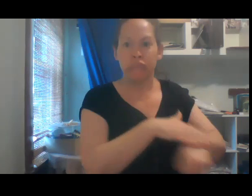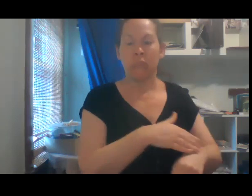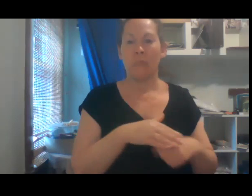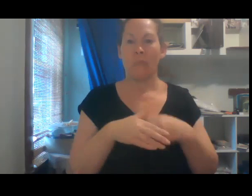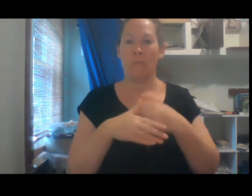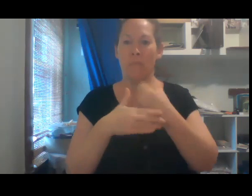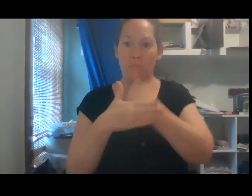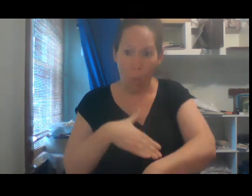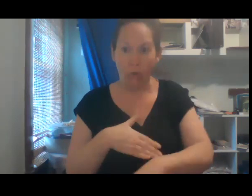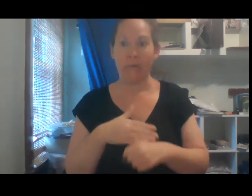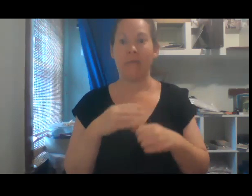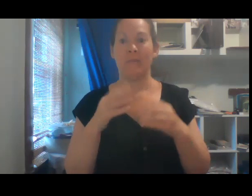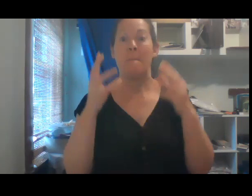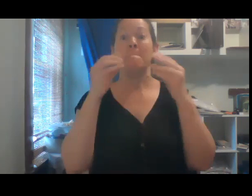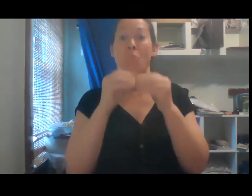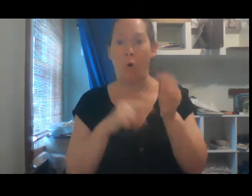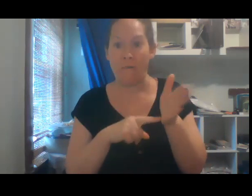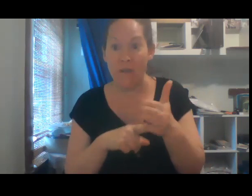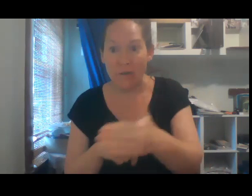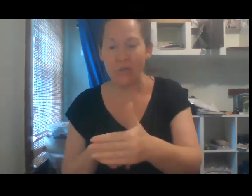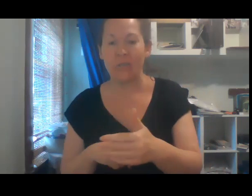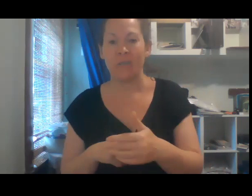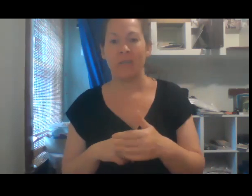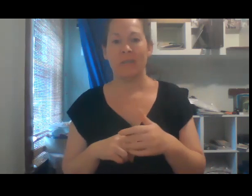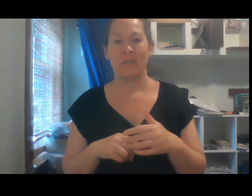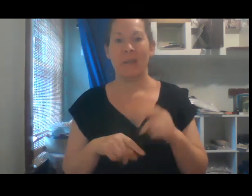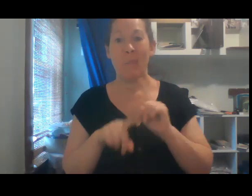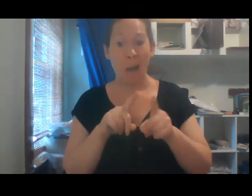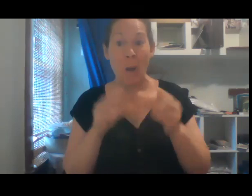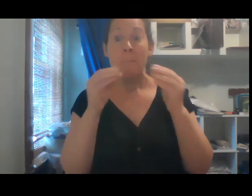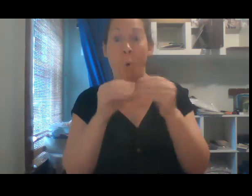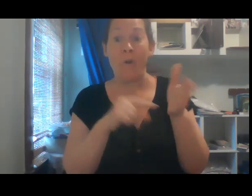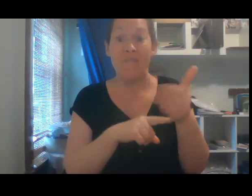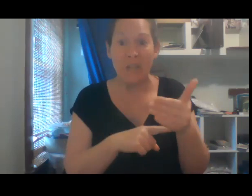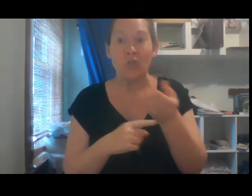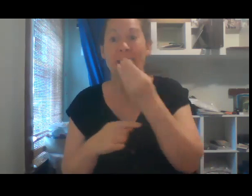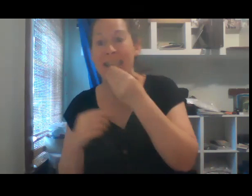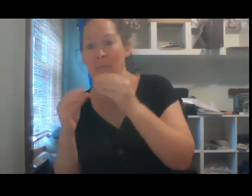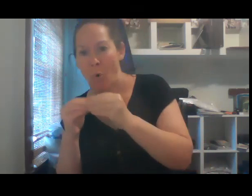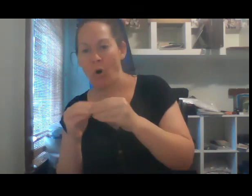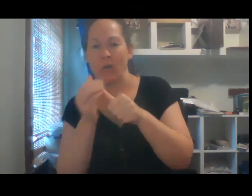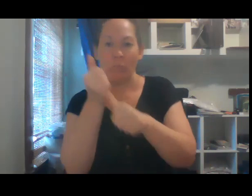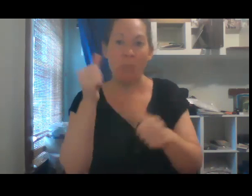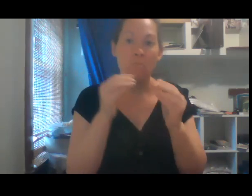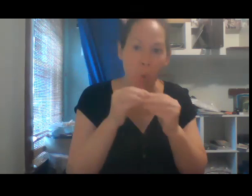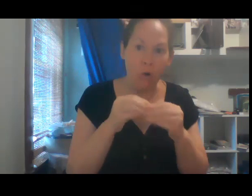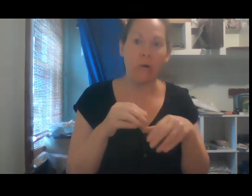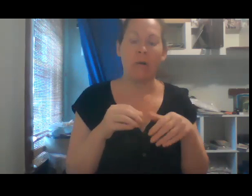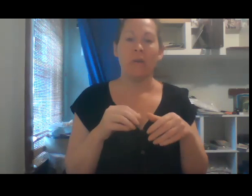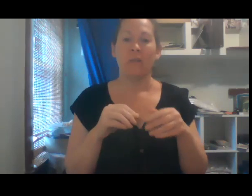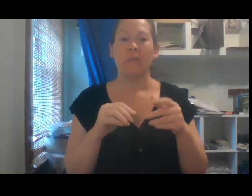more resources, which increases the decay rate until the decay rate and the growth rate